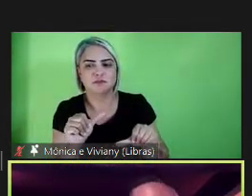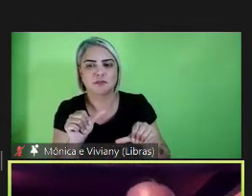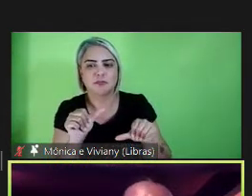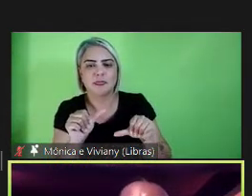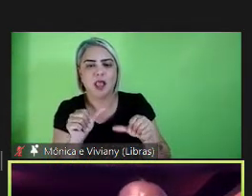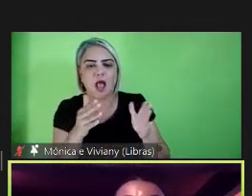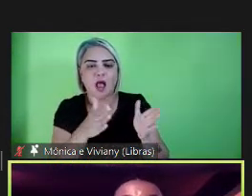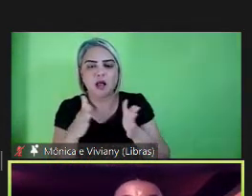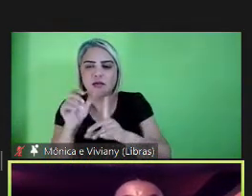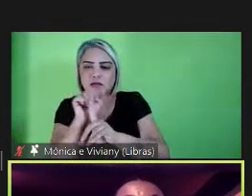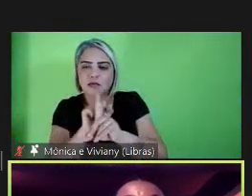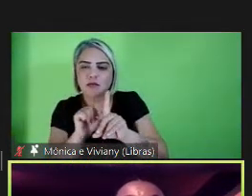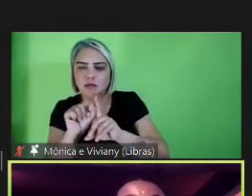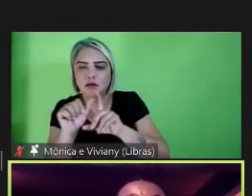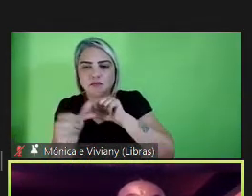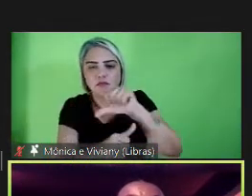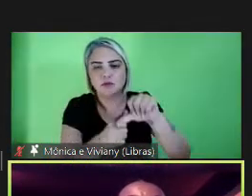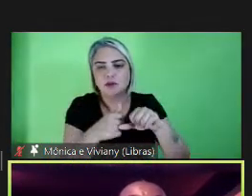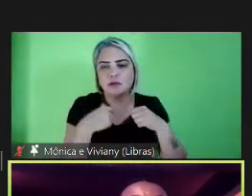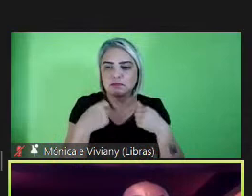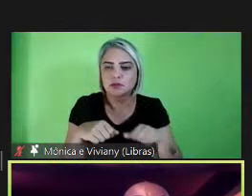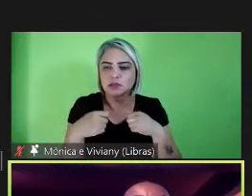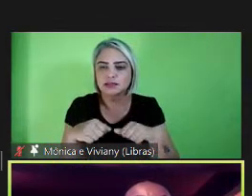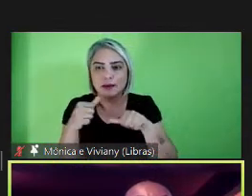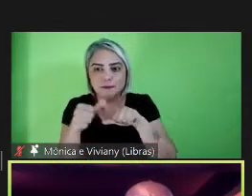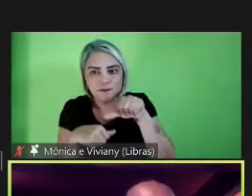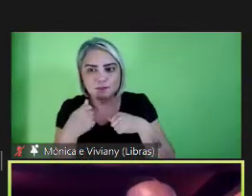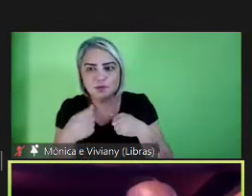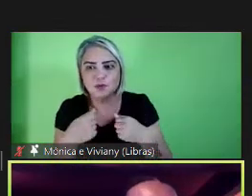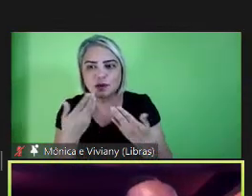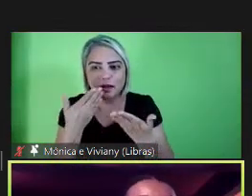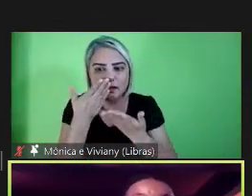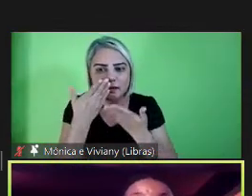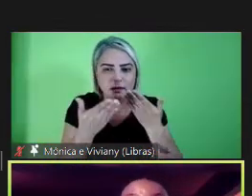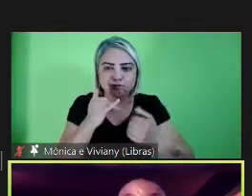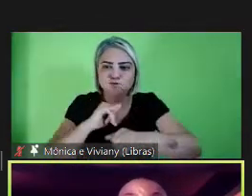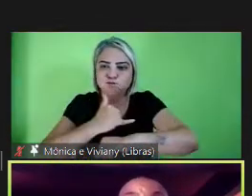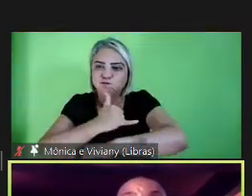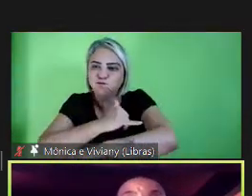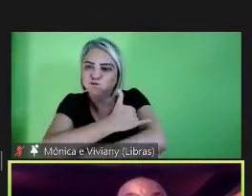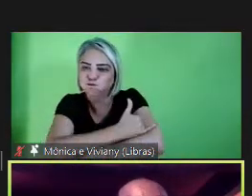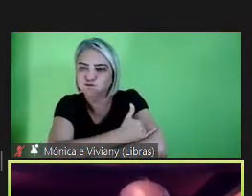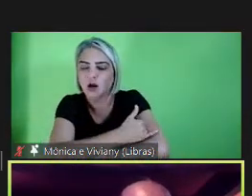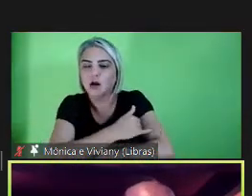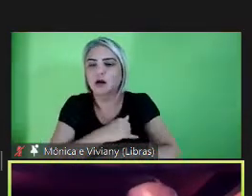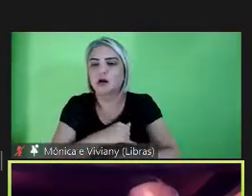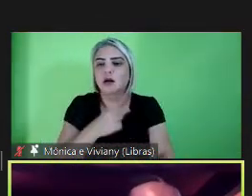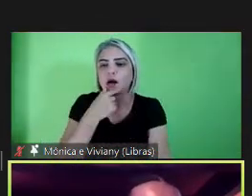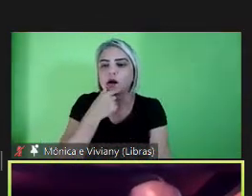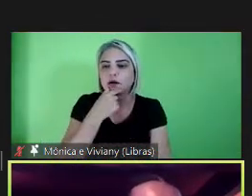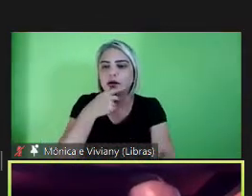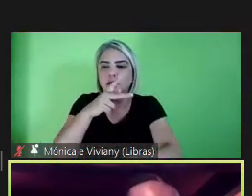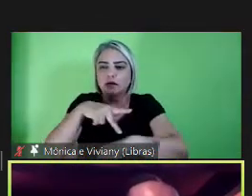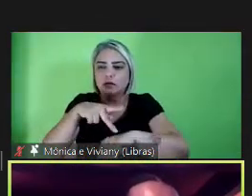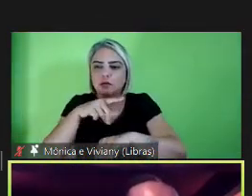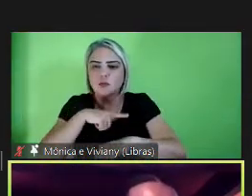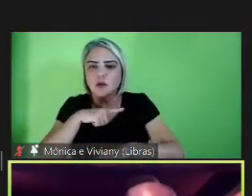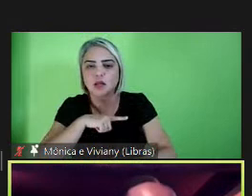change. To tackle obesity in the United Kingdom, we have a tier system